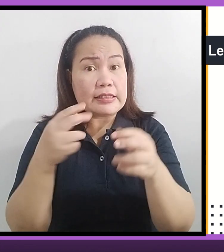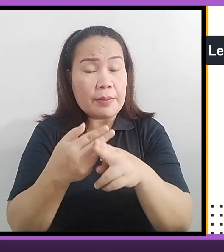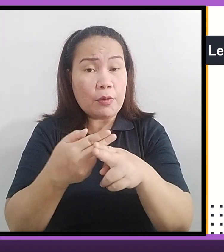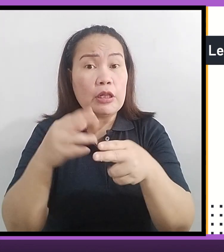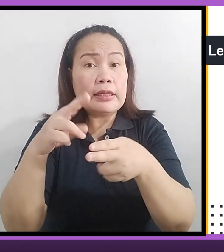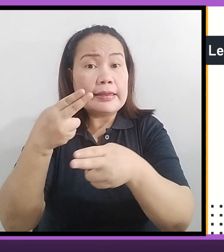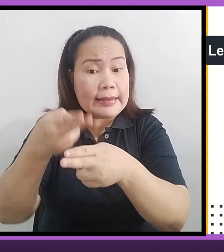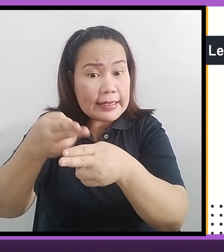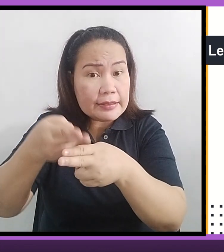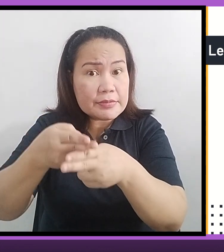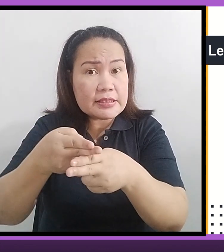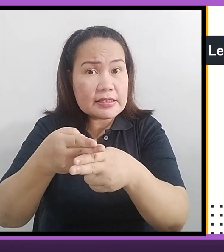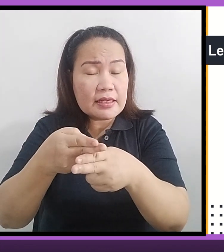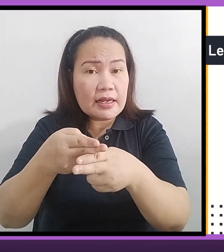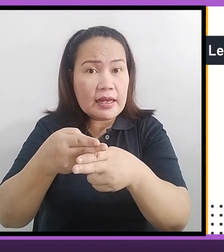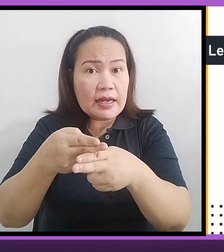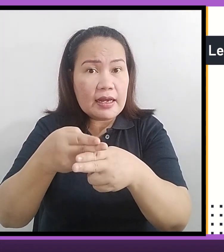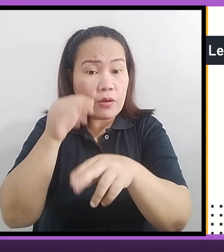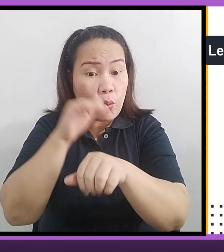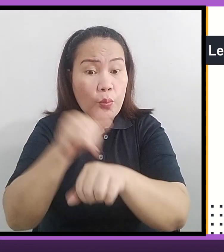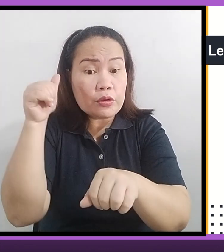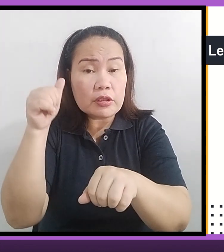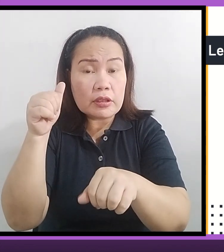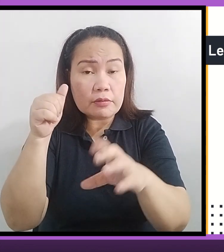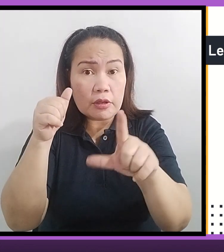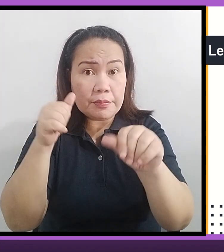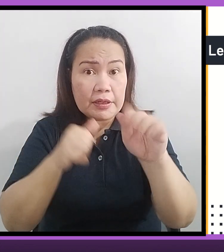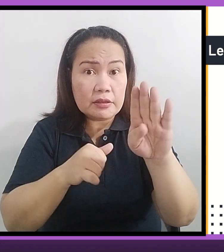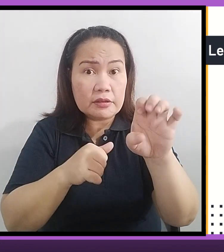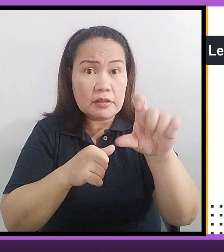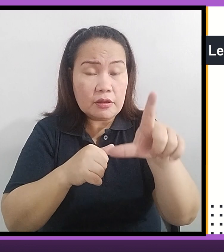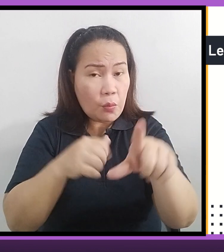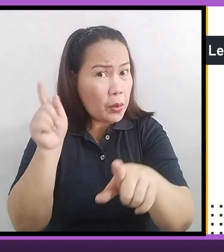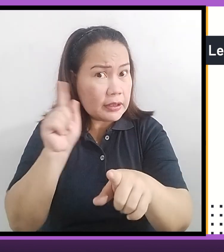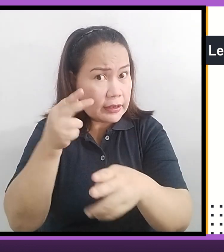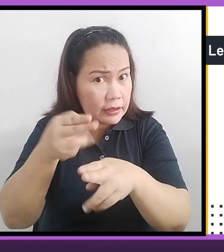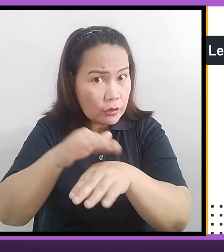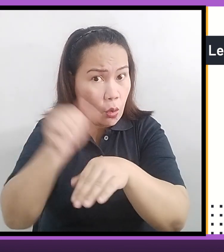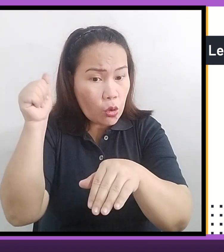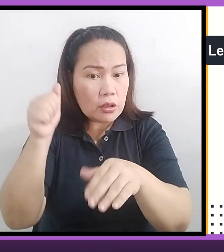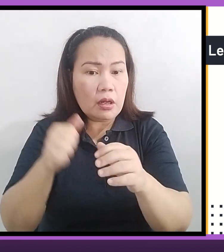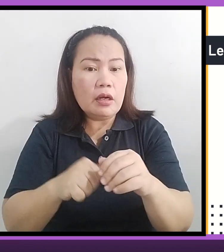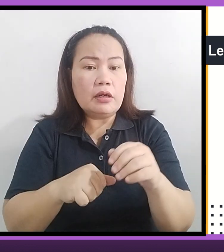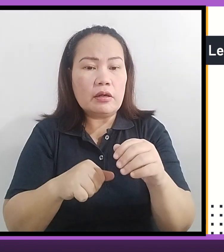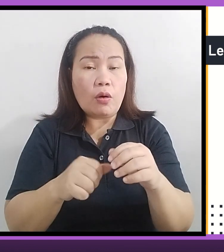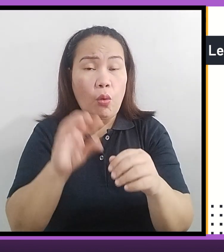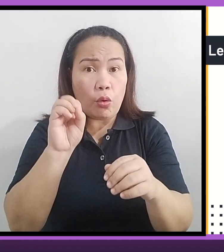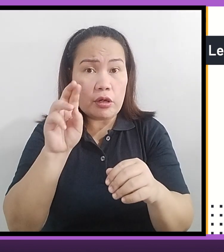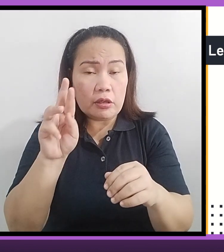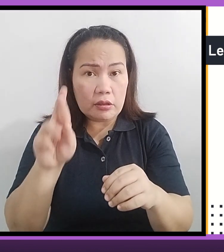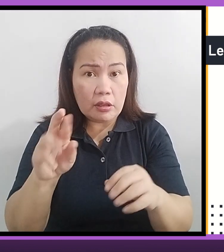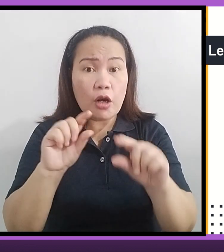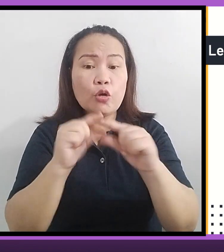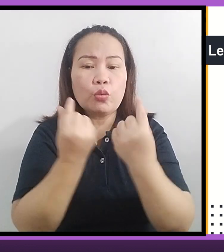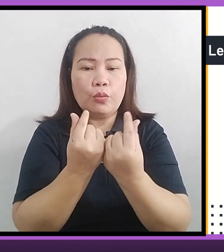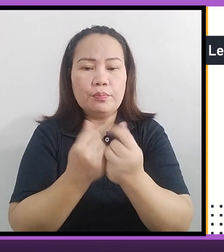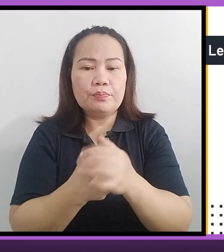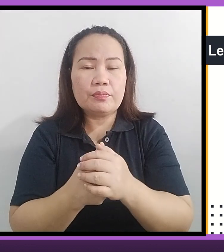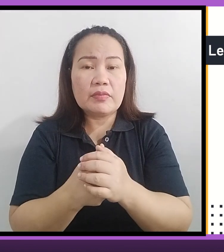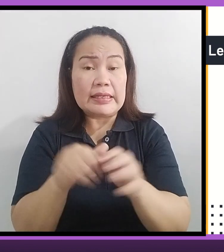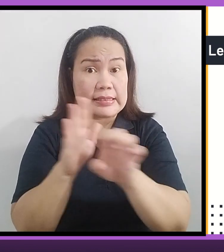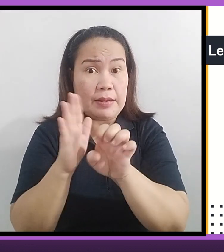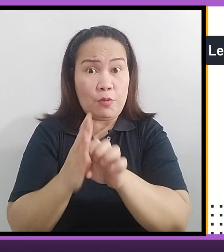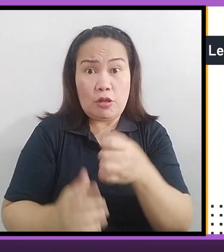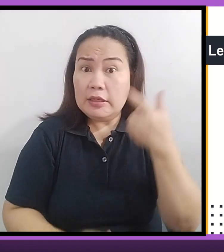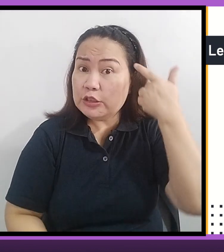labels, or categories only. So like for example, no, like for example, gender,